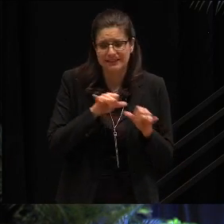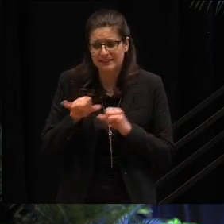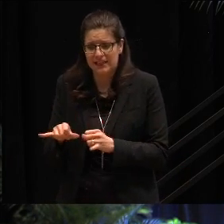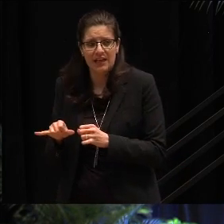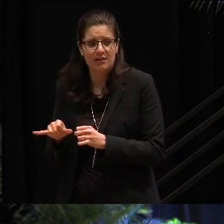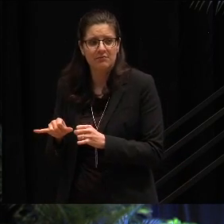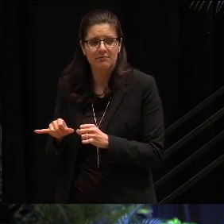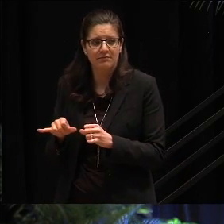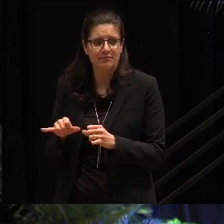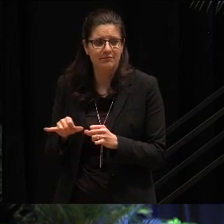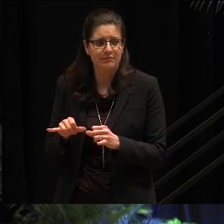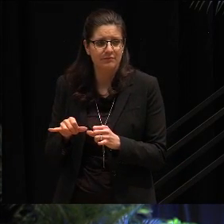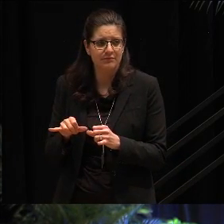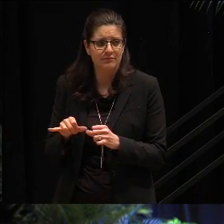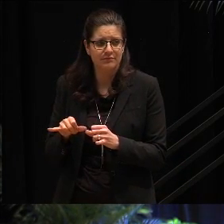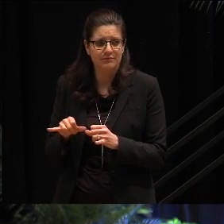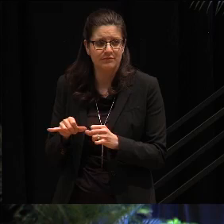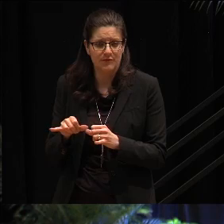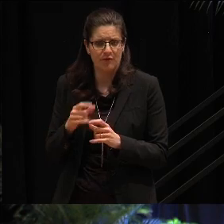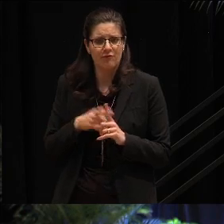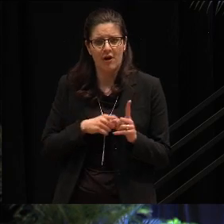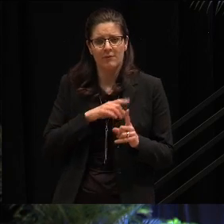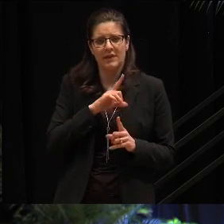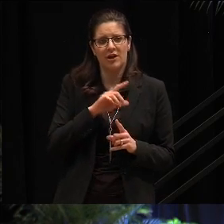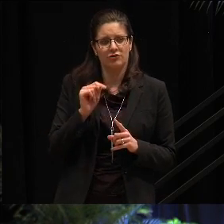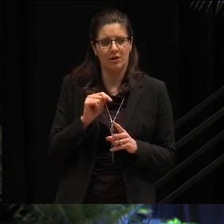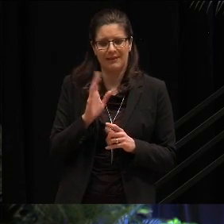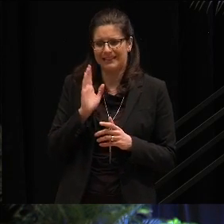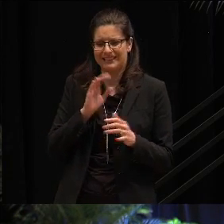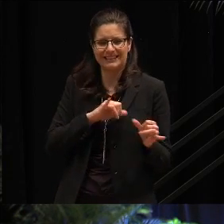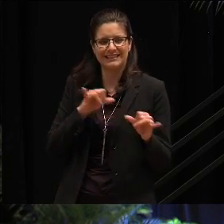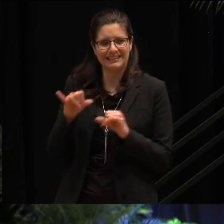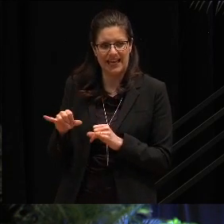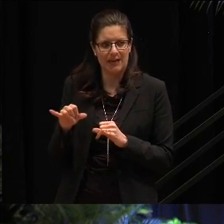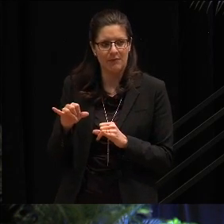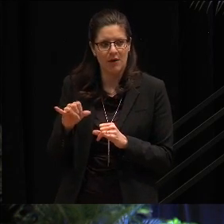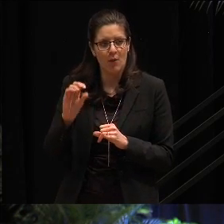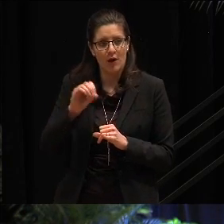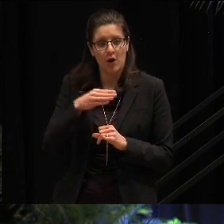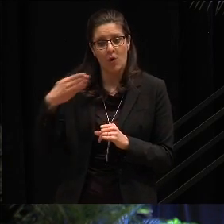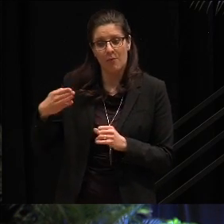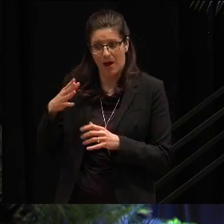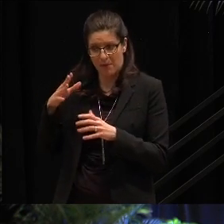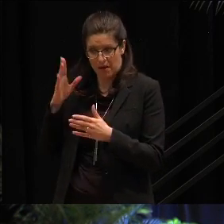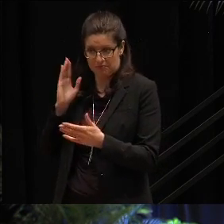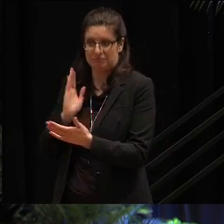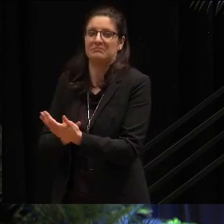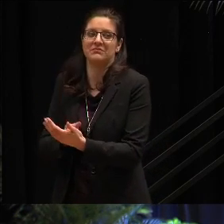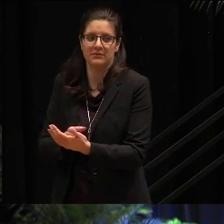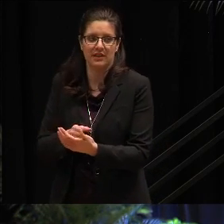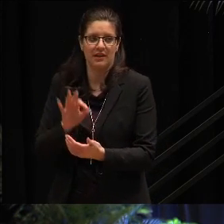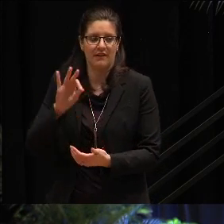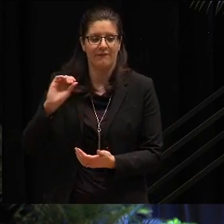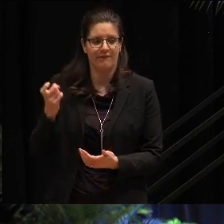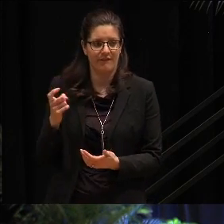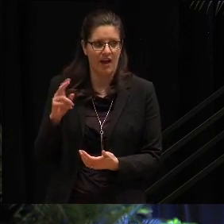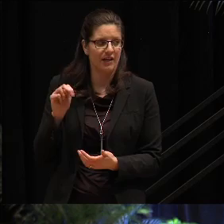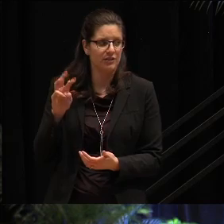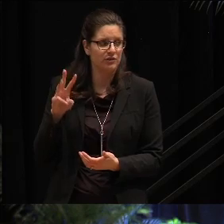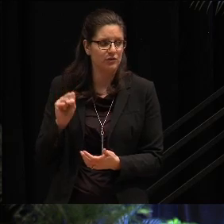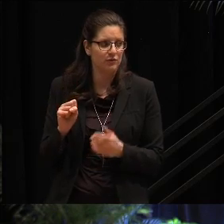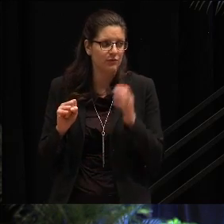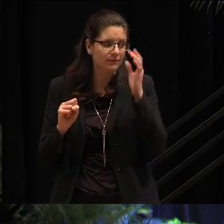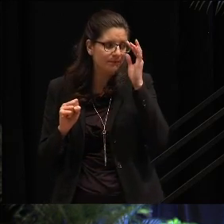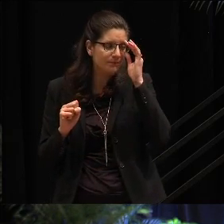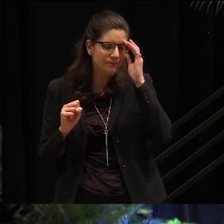by Donald Trump, no different from Barack Obama's attack on Fox News, his attempt to